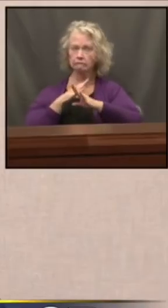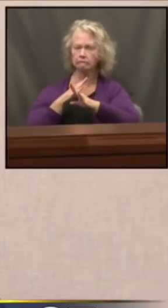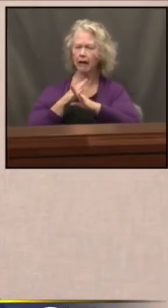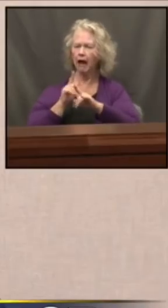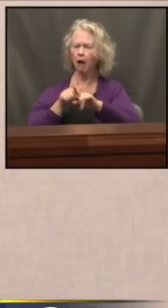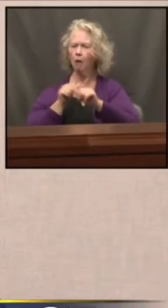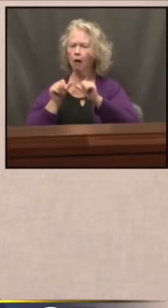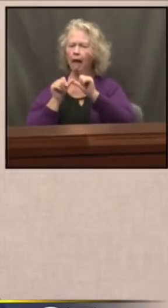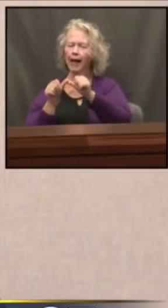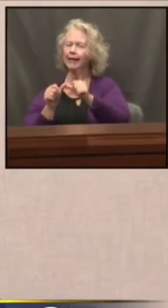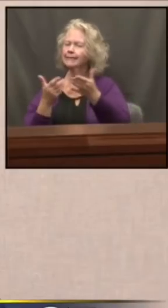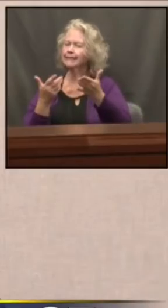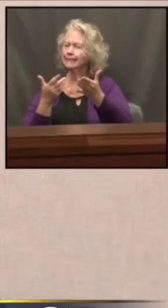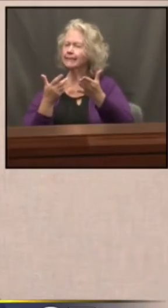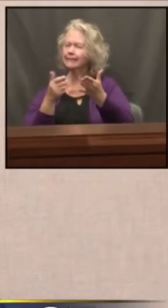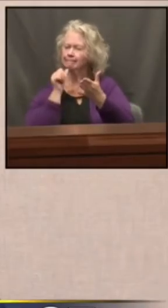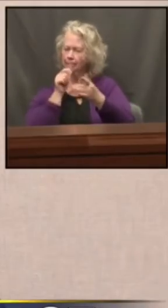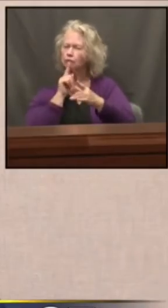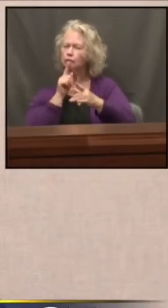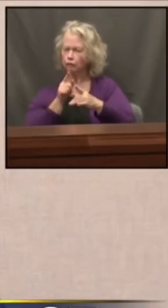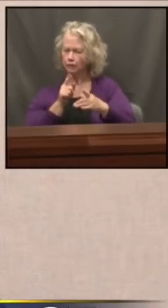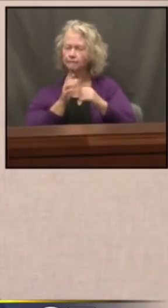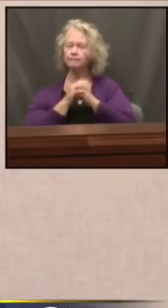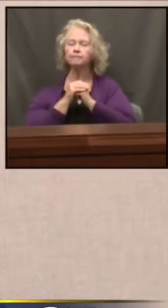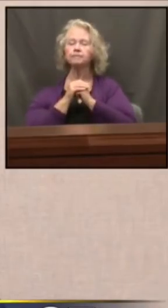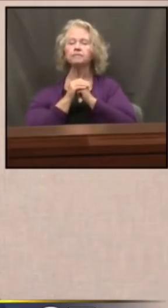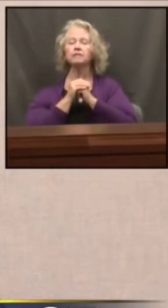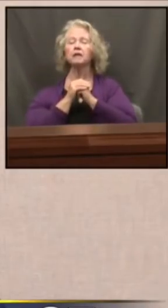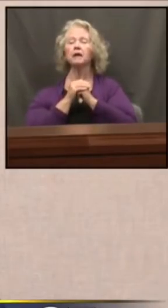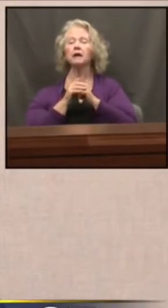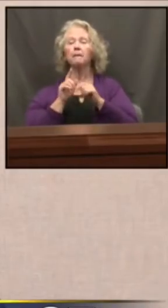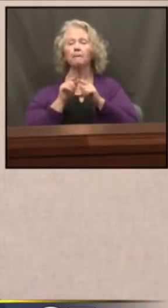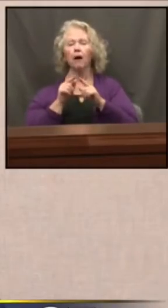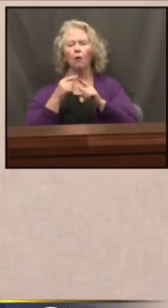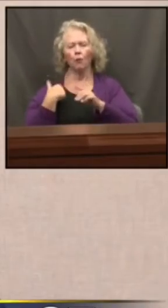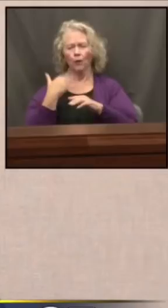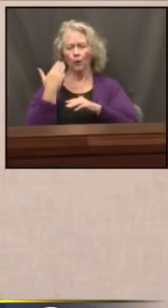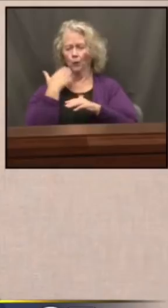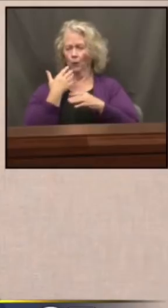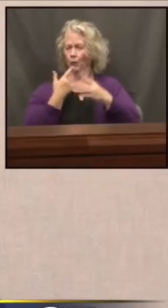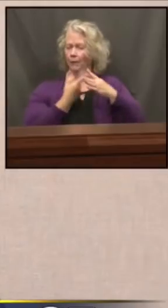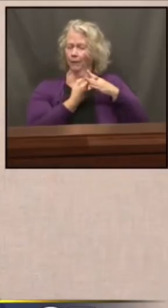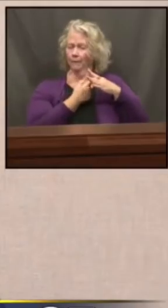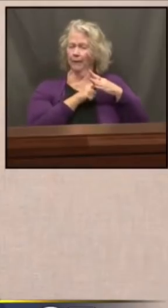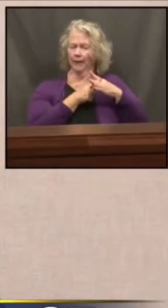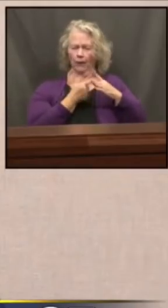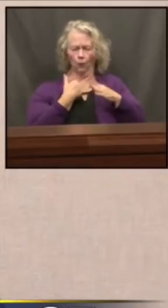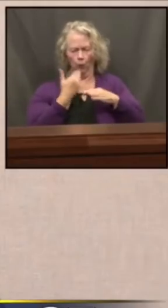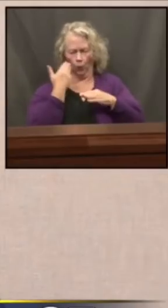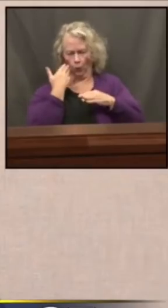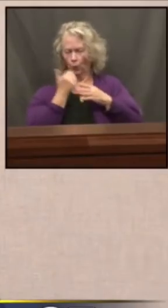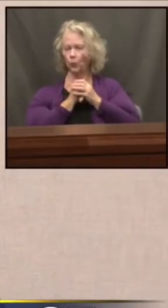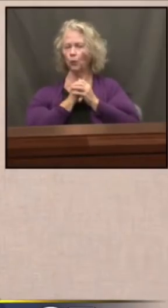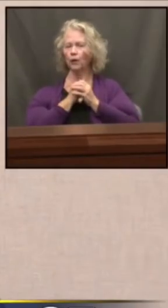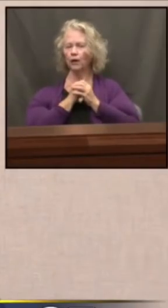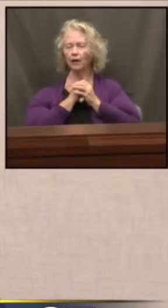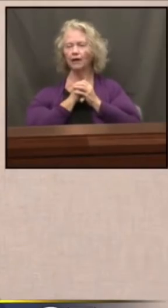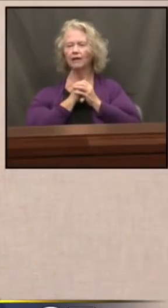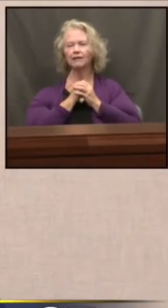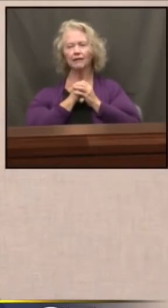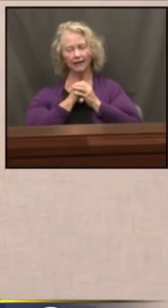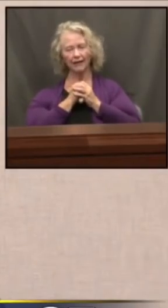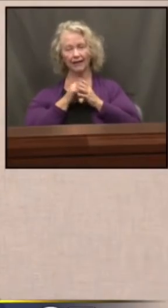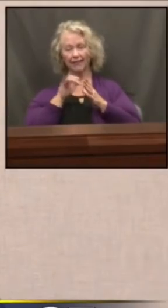is recommended for those other age groups. Over time, I think we've known from the beginning that it is likely